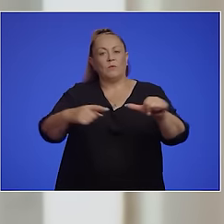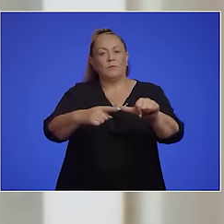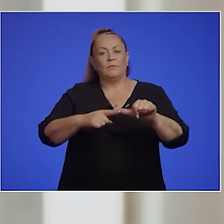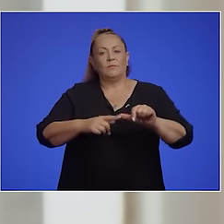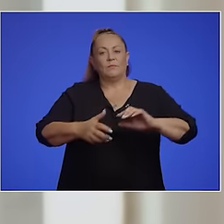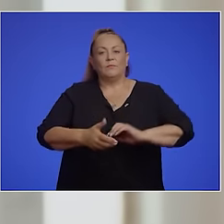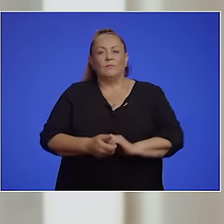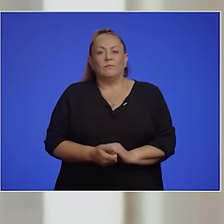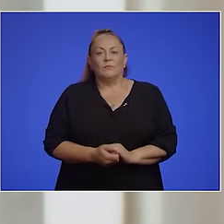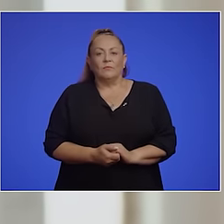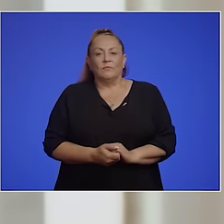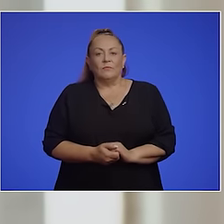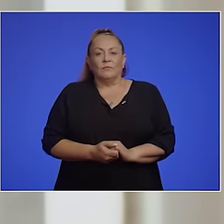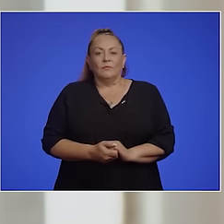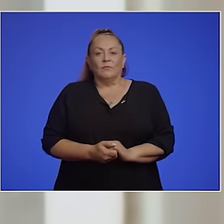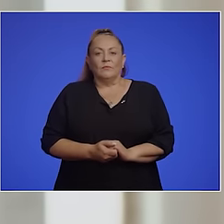you, Lord Jesus Christ.